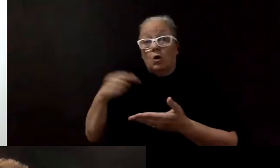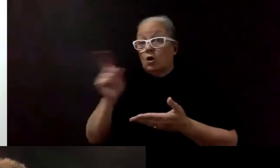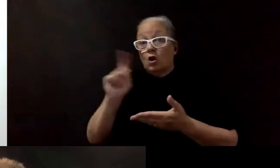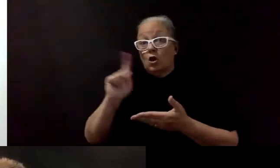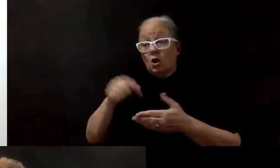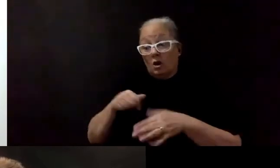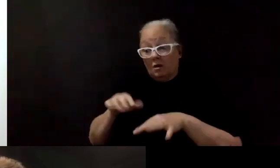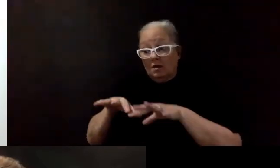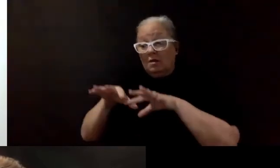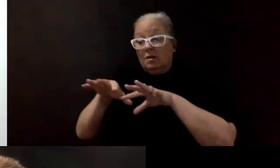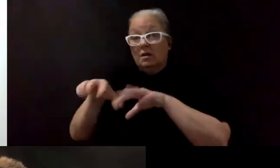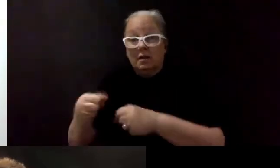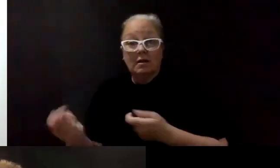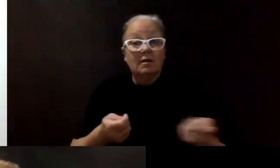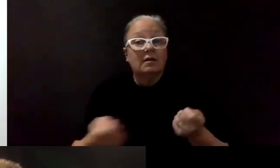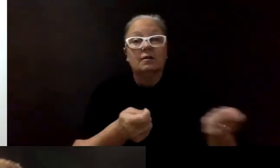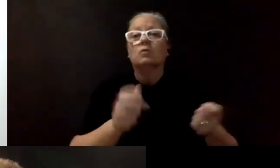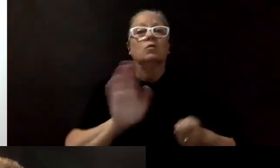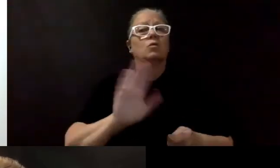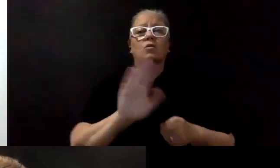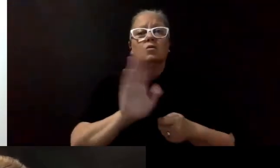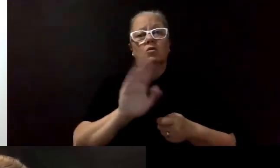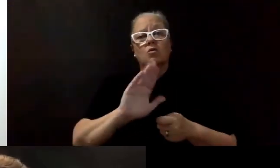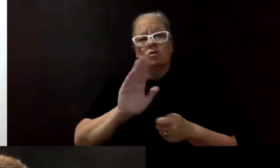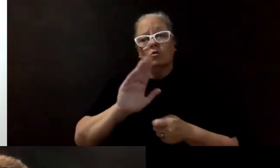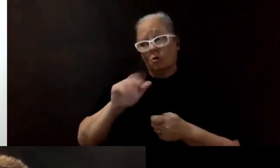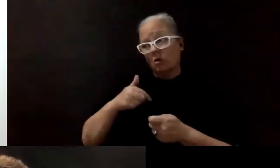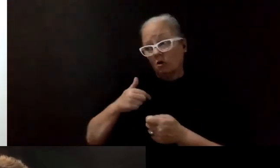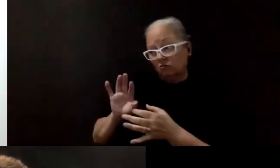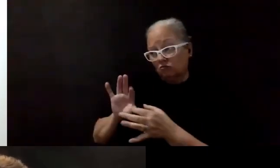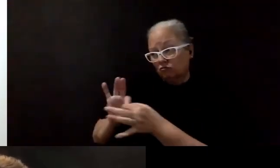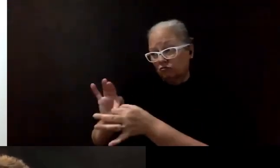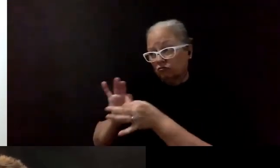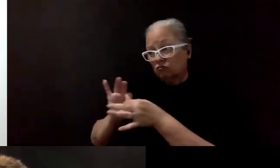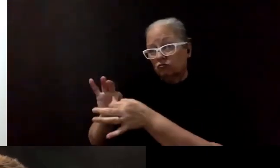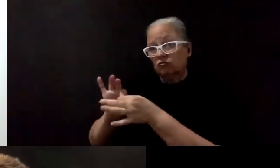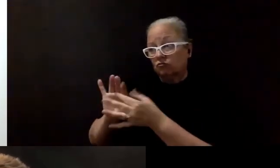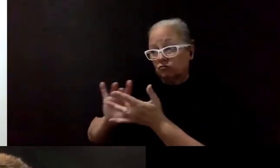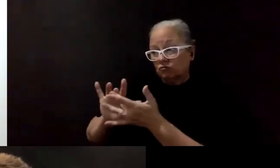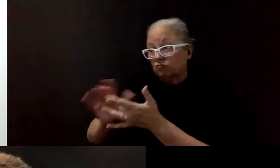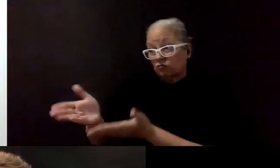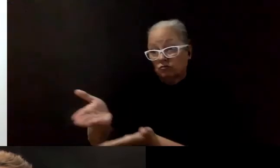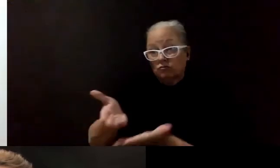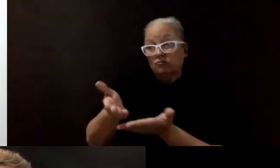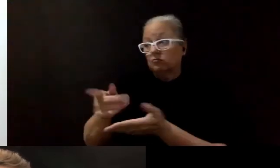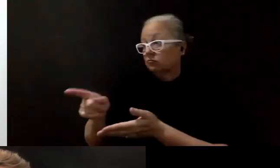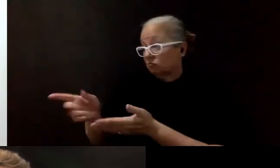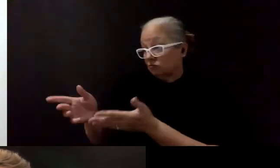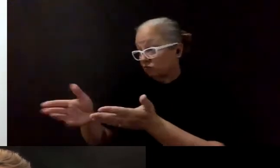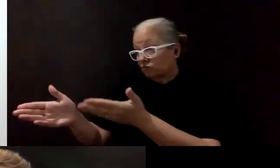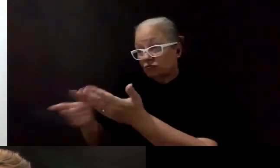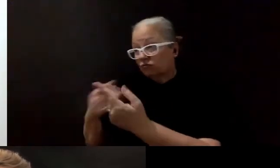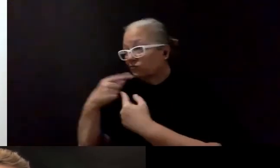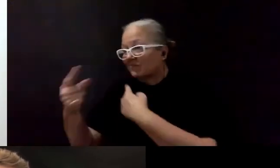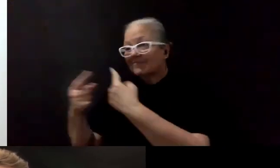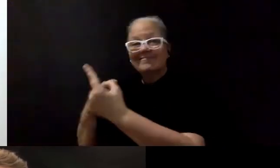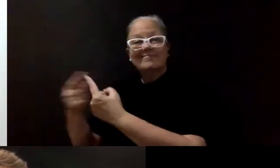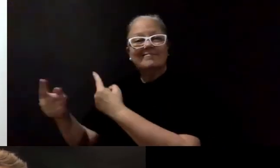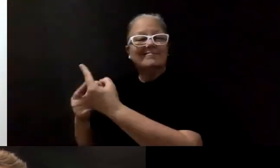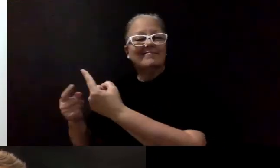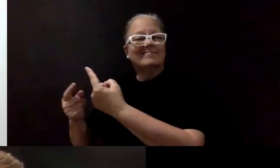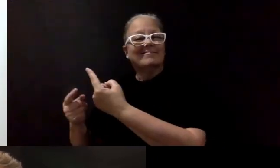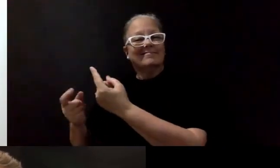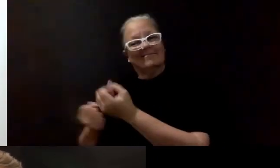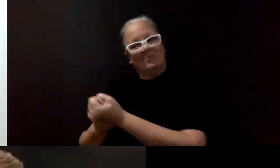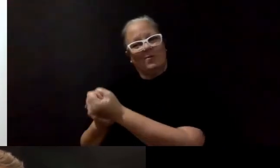connected, really, they did all the work, we just connected, but in our support of them, it showed